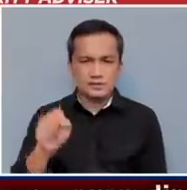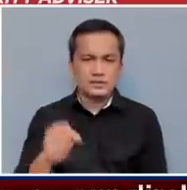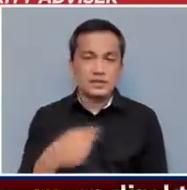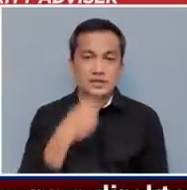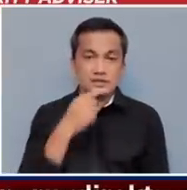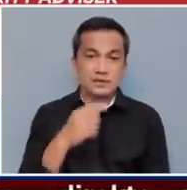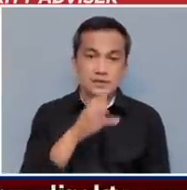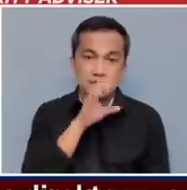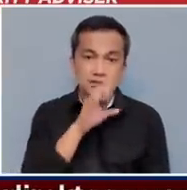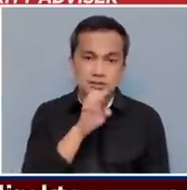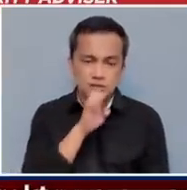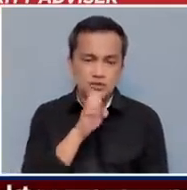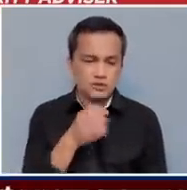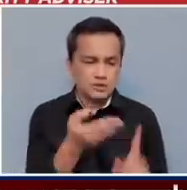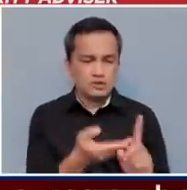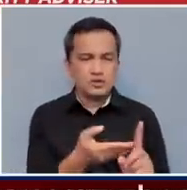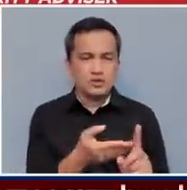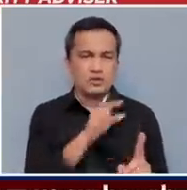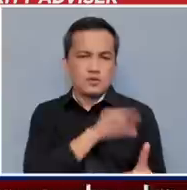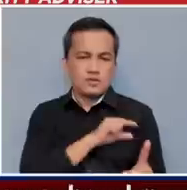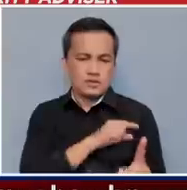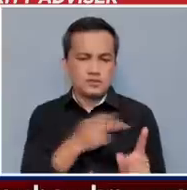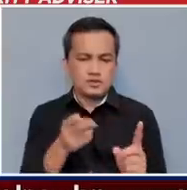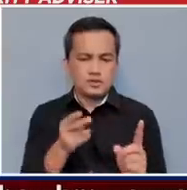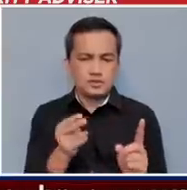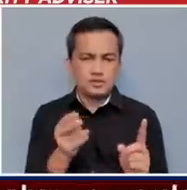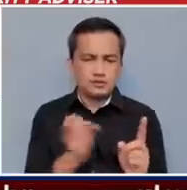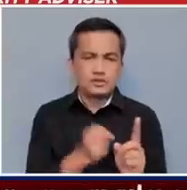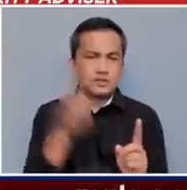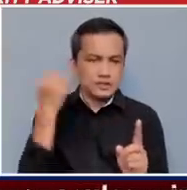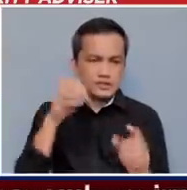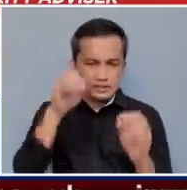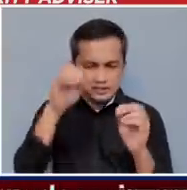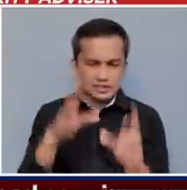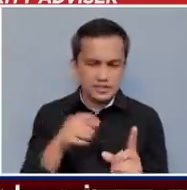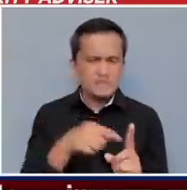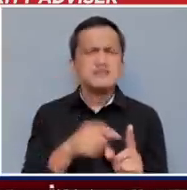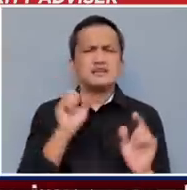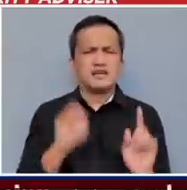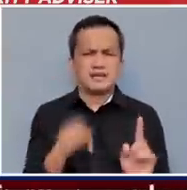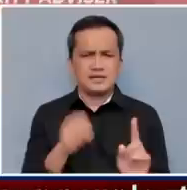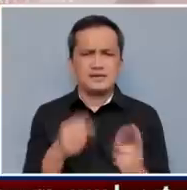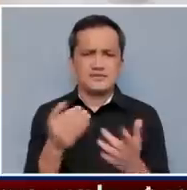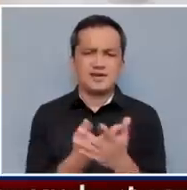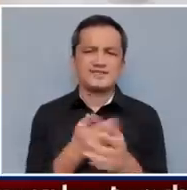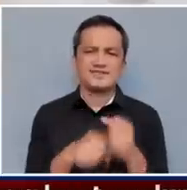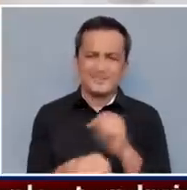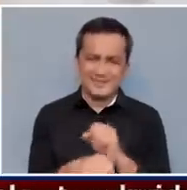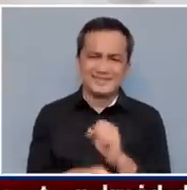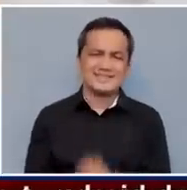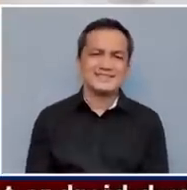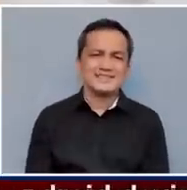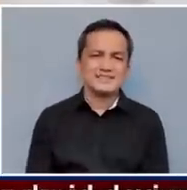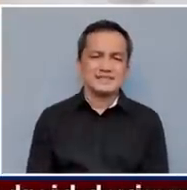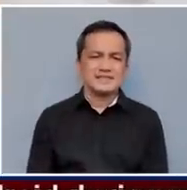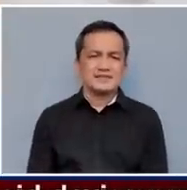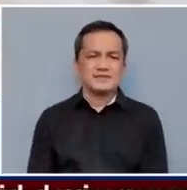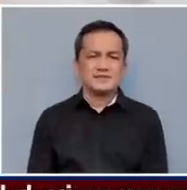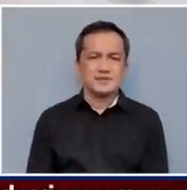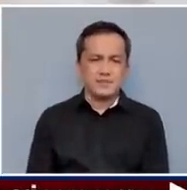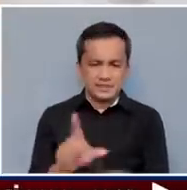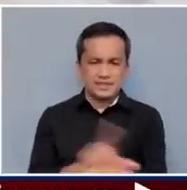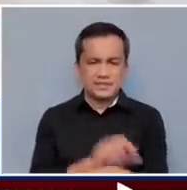Escudero, kwalipikado sa posisyon ang dati niyang propesor at kayang-kaya ang bagong trabaho. Matagal na ring nakatrabaho